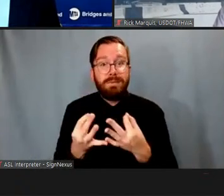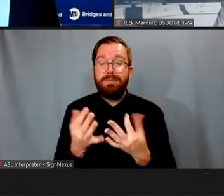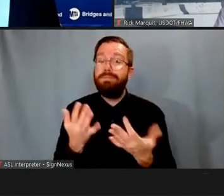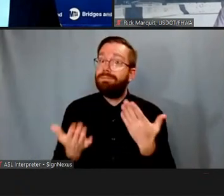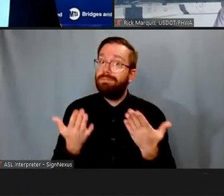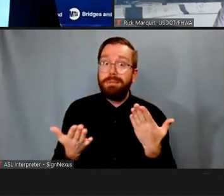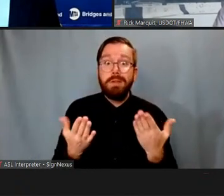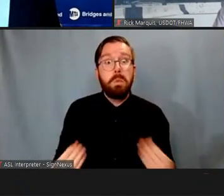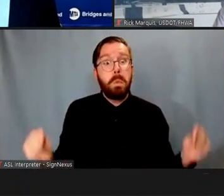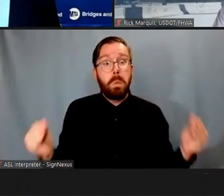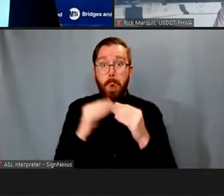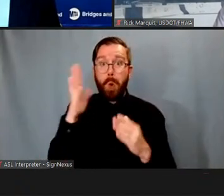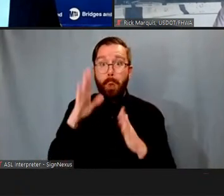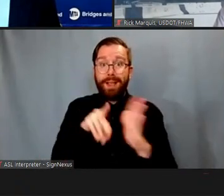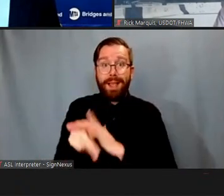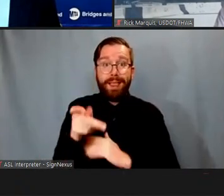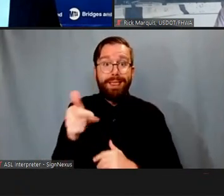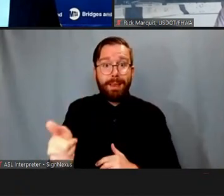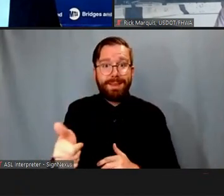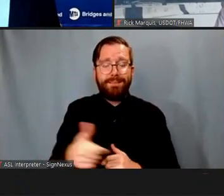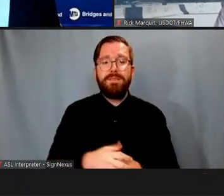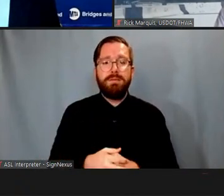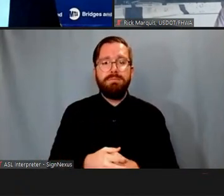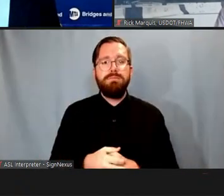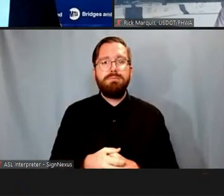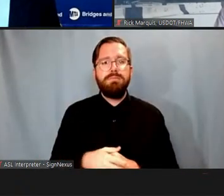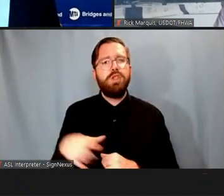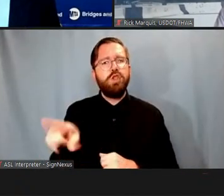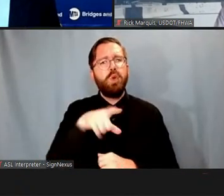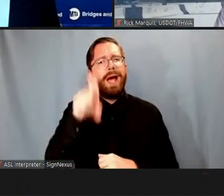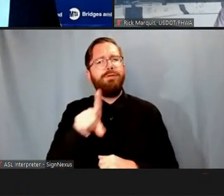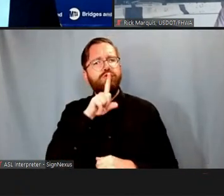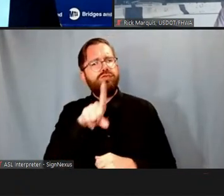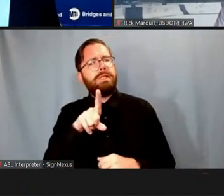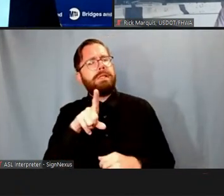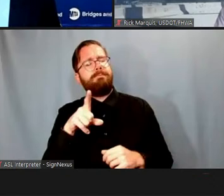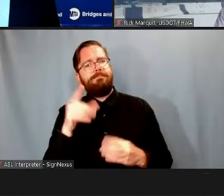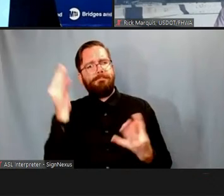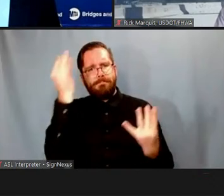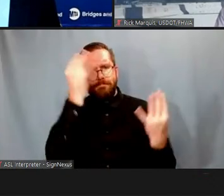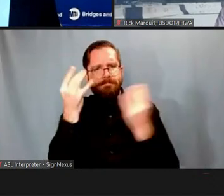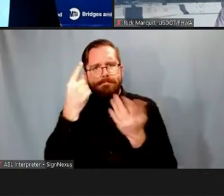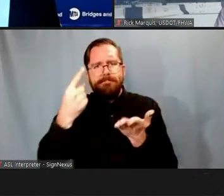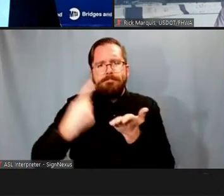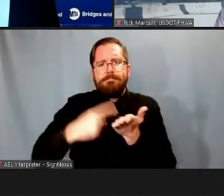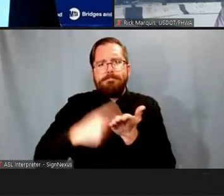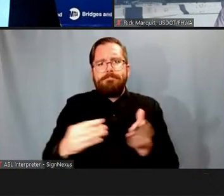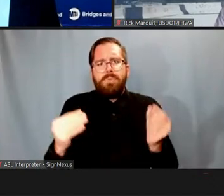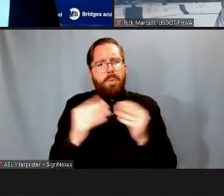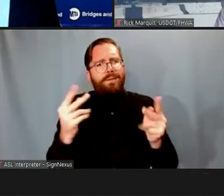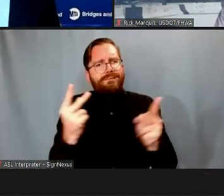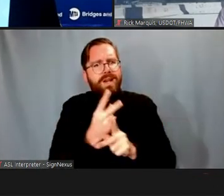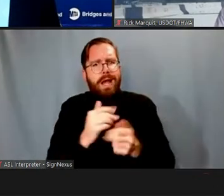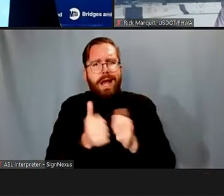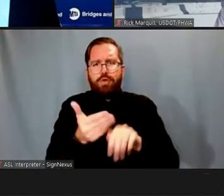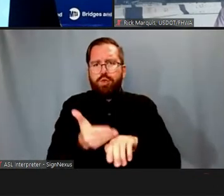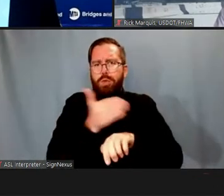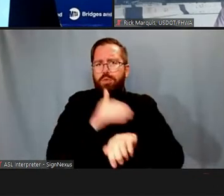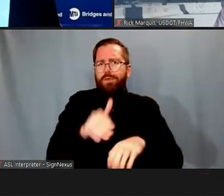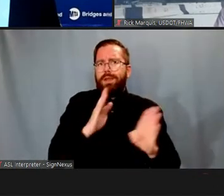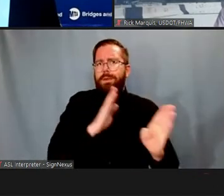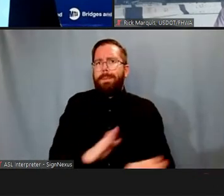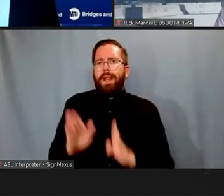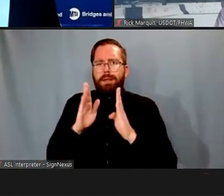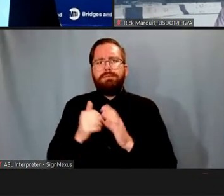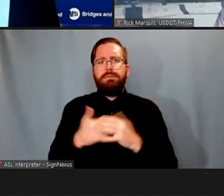suicide you guys have to go back to the drawing board and figure it out if you guys can't do it with over the billion dollars that we've